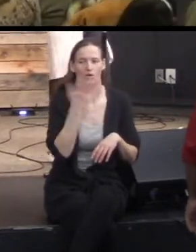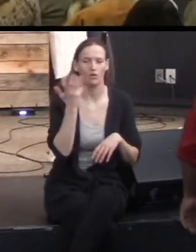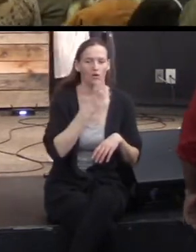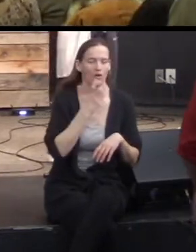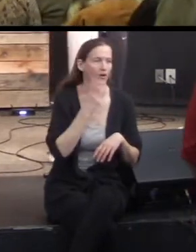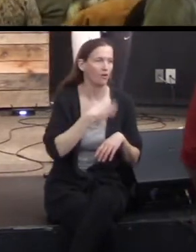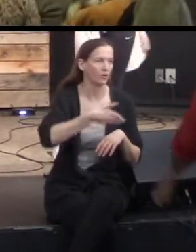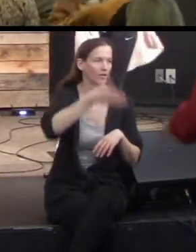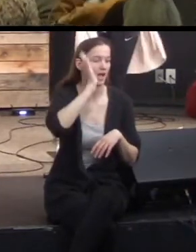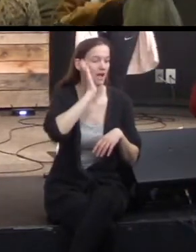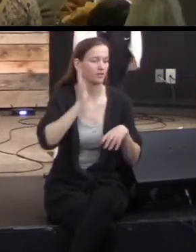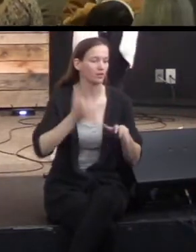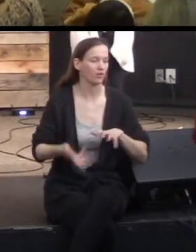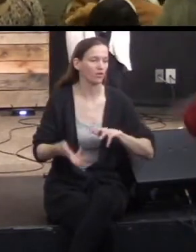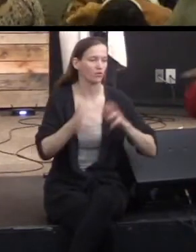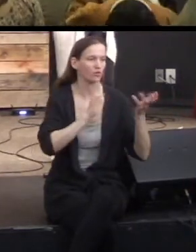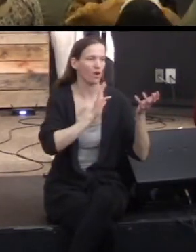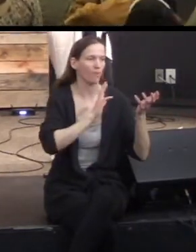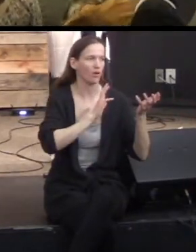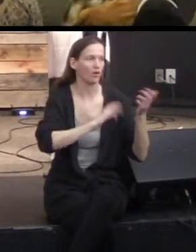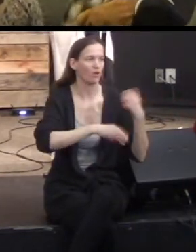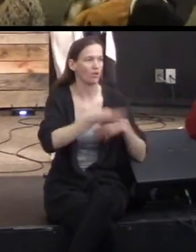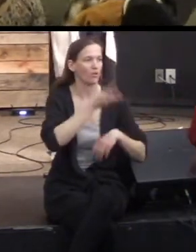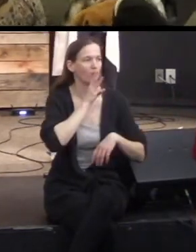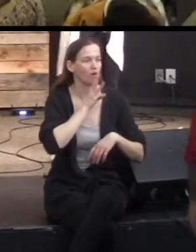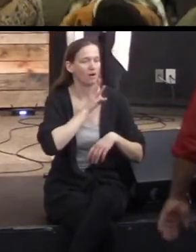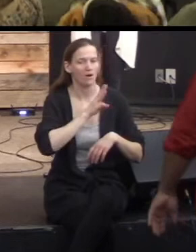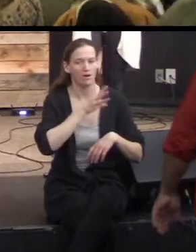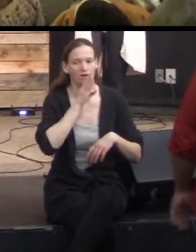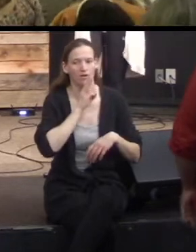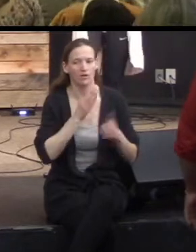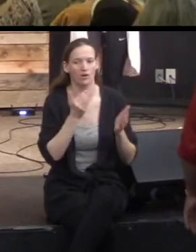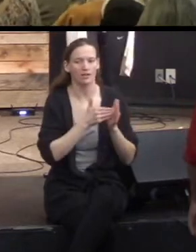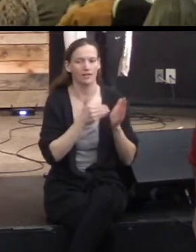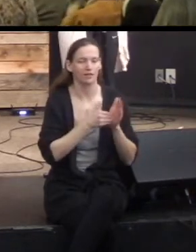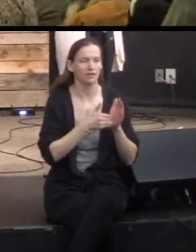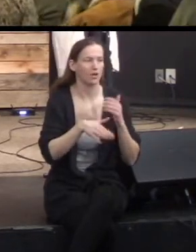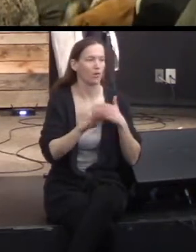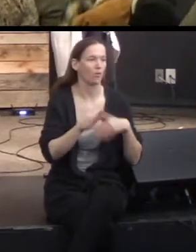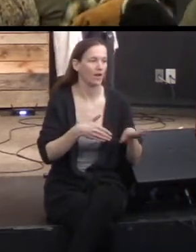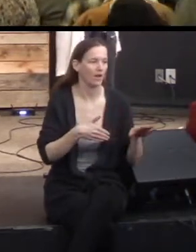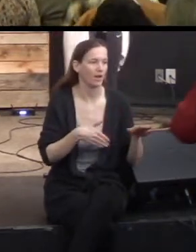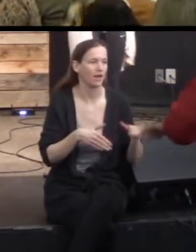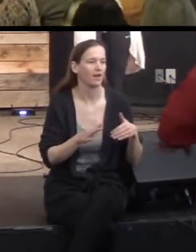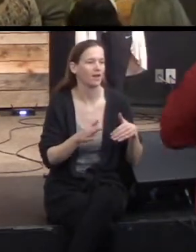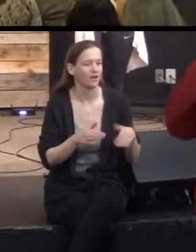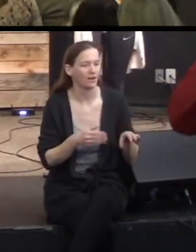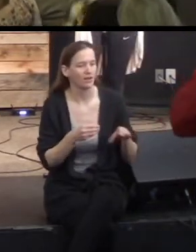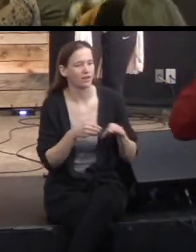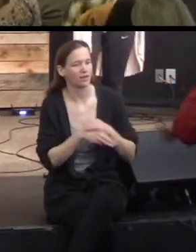water. Whoa, God. Let's wait in the water again. Let's sing that again. Come on. We're singing way.